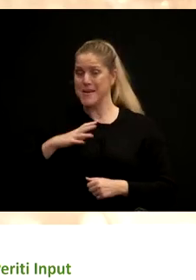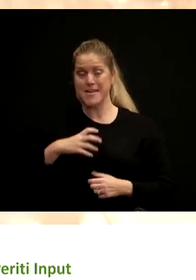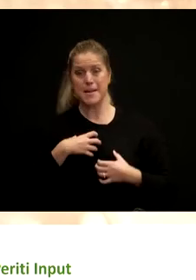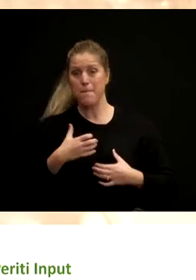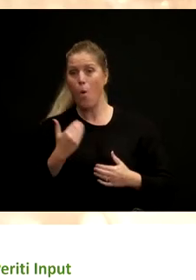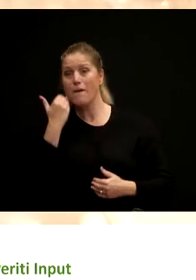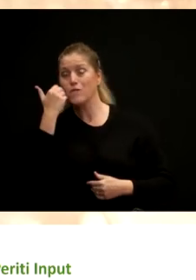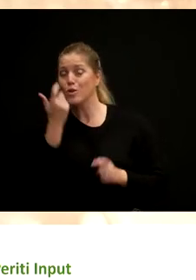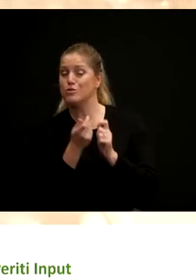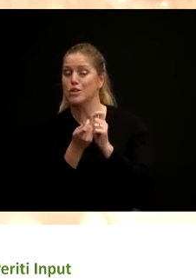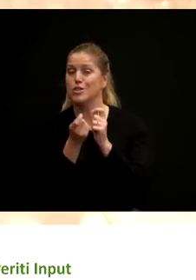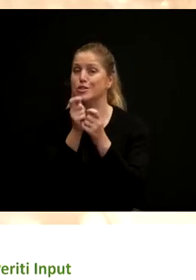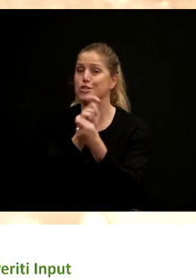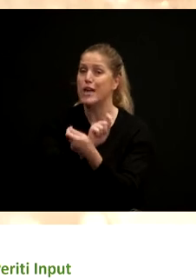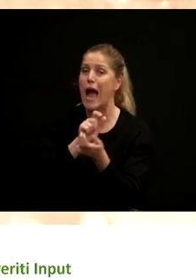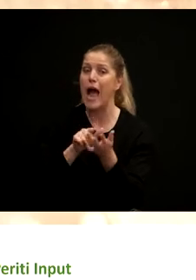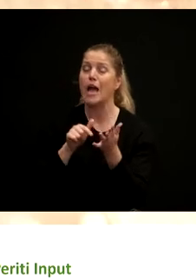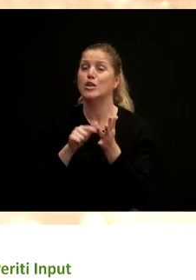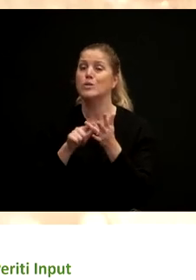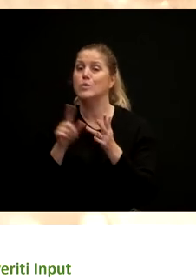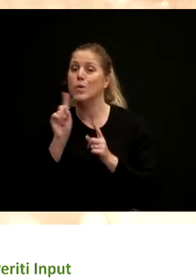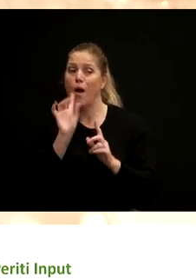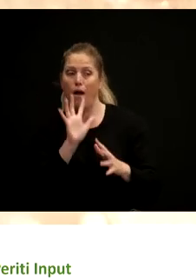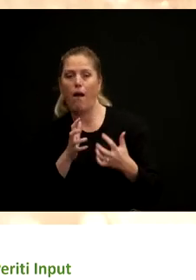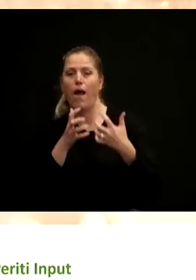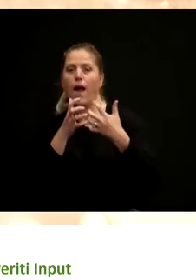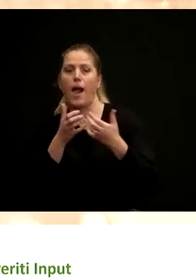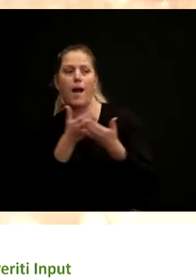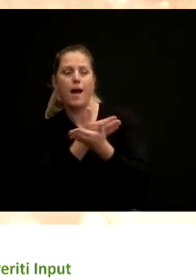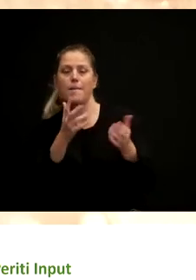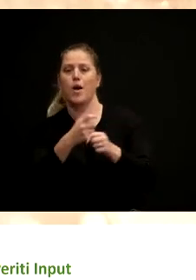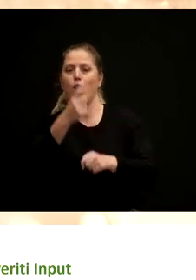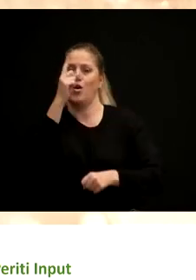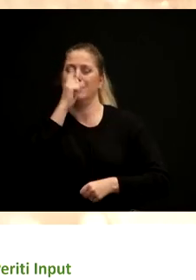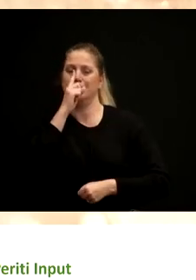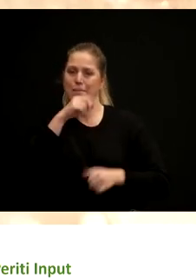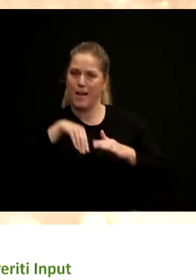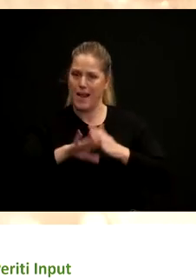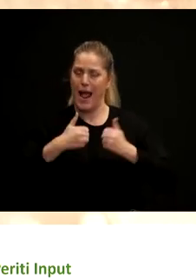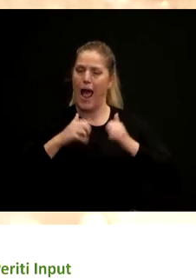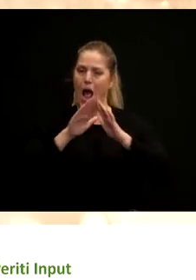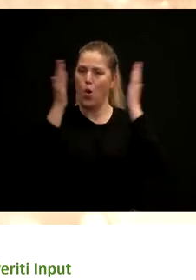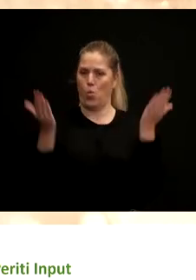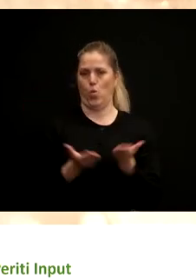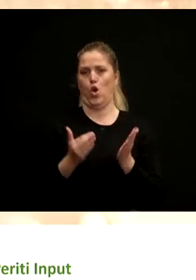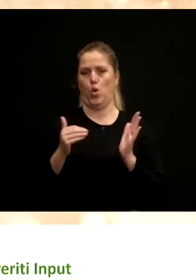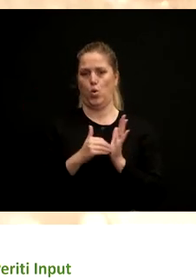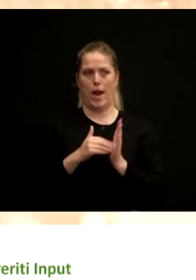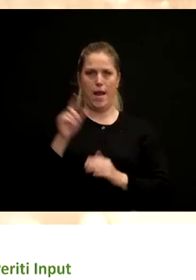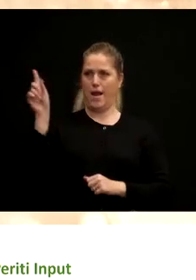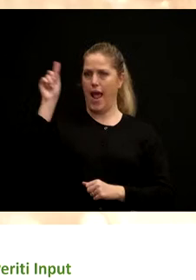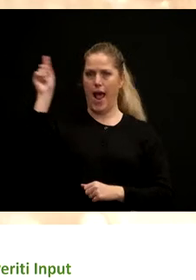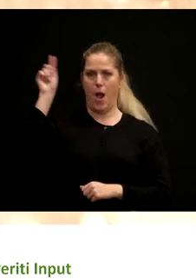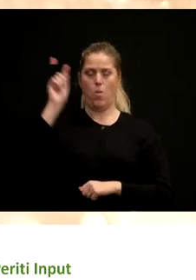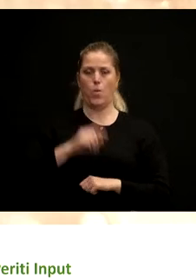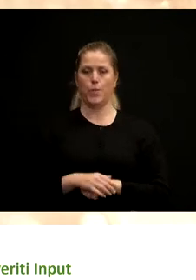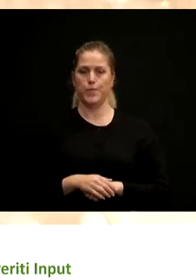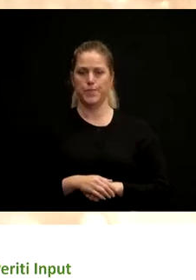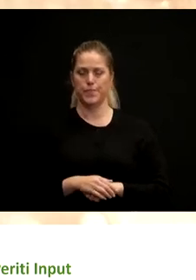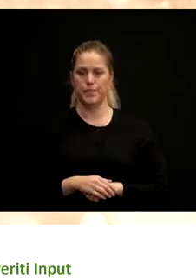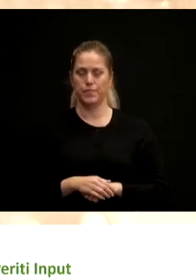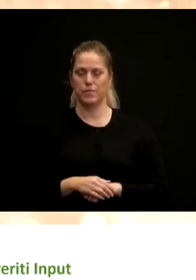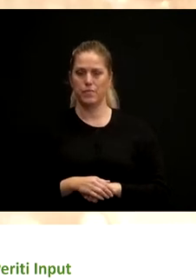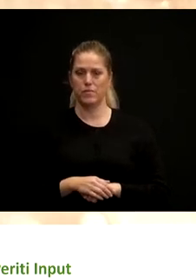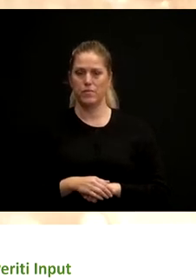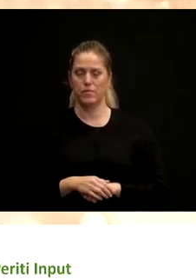to better reflect the reality of God's people in the world that we are part of? And as ever, the